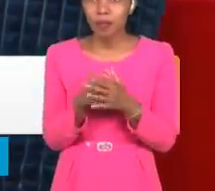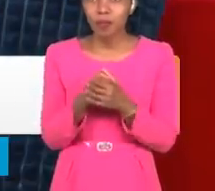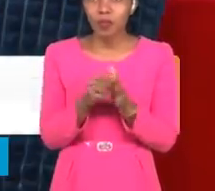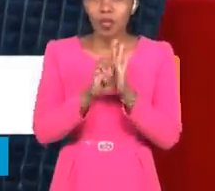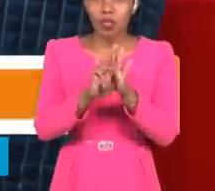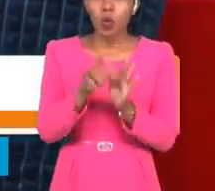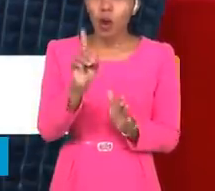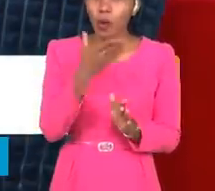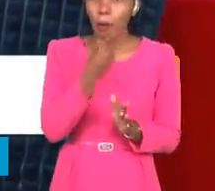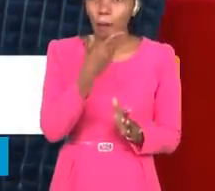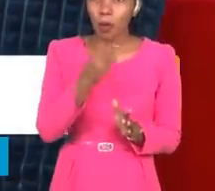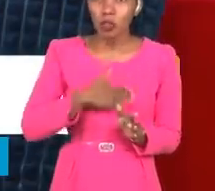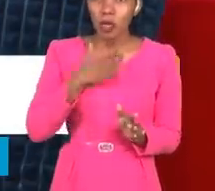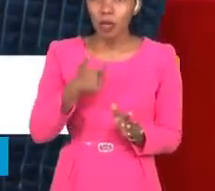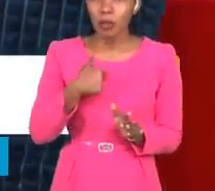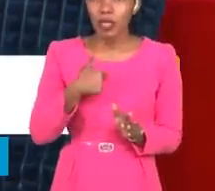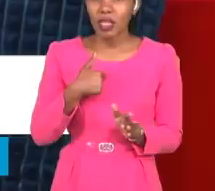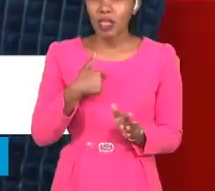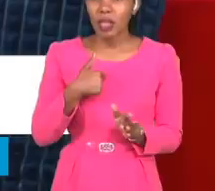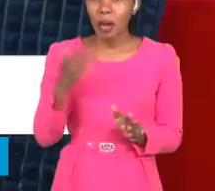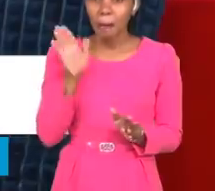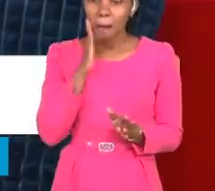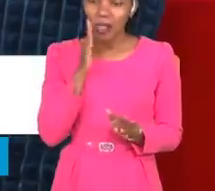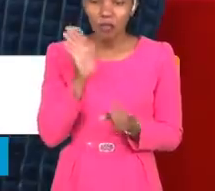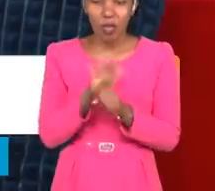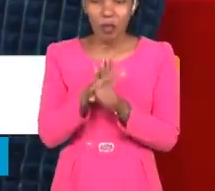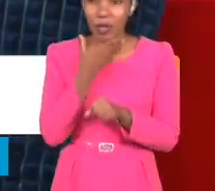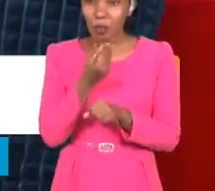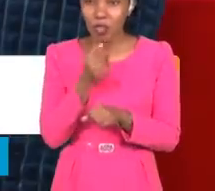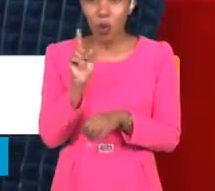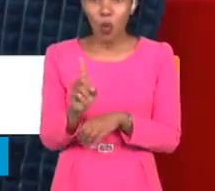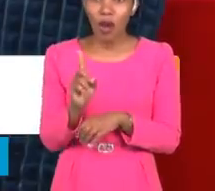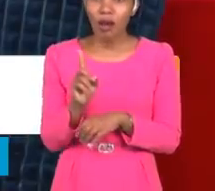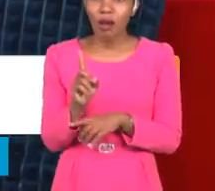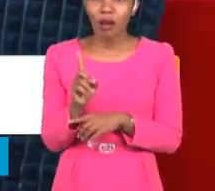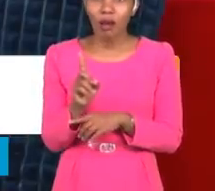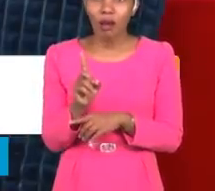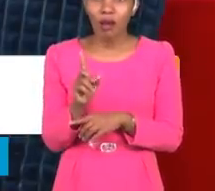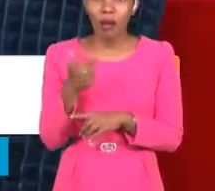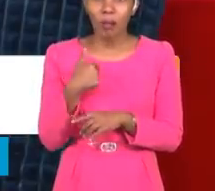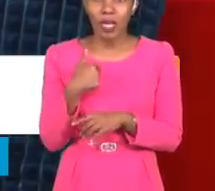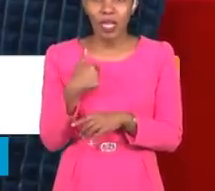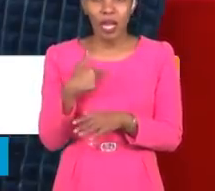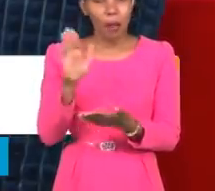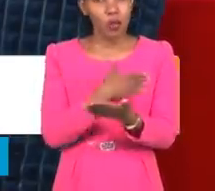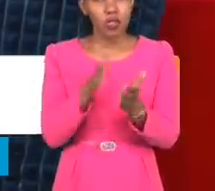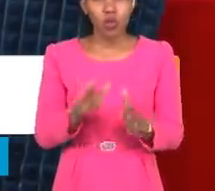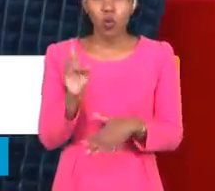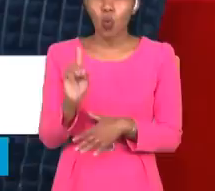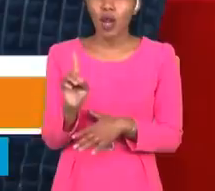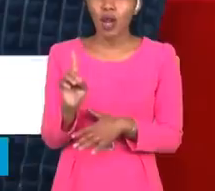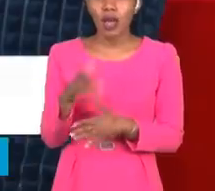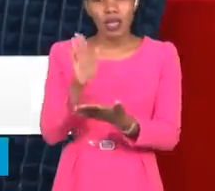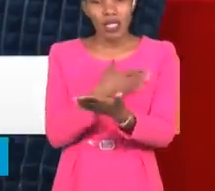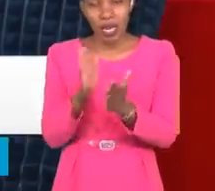one of my boys, you know, I'm a mother of those many, many boys. Okay. One of them, okay, I am an artist. Okay. One of them is an